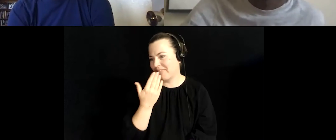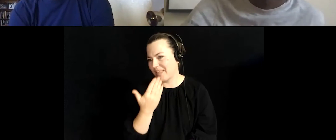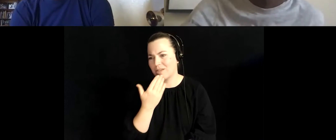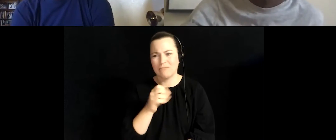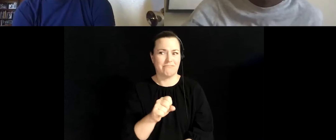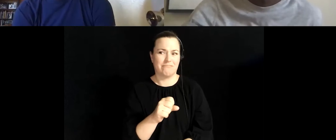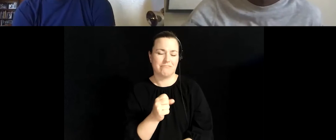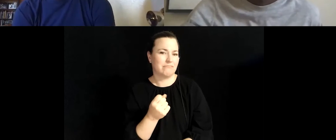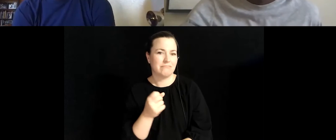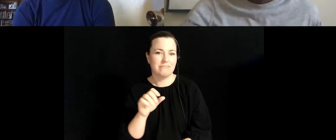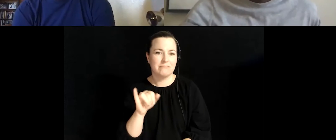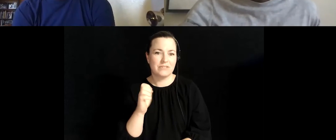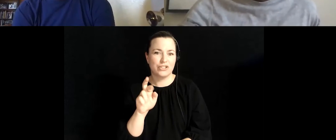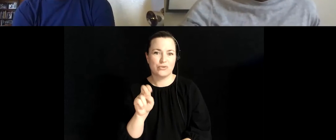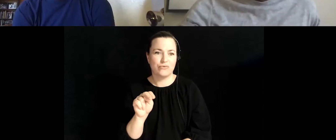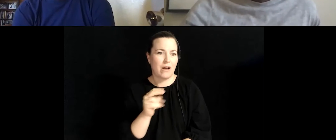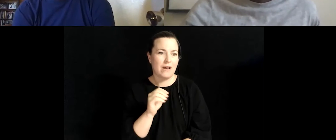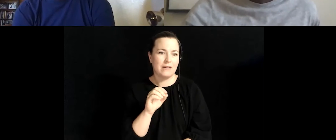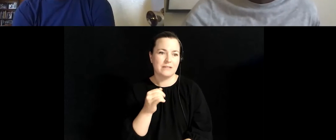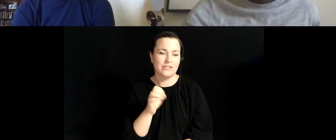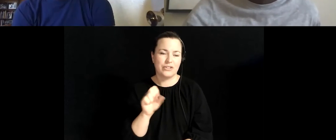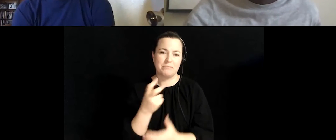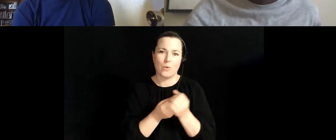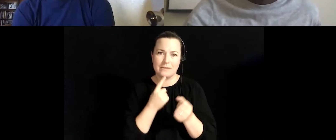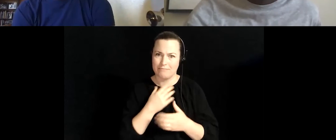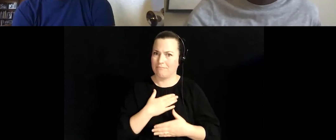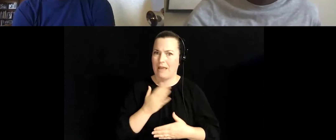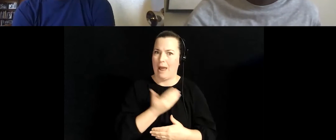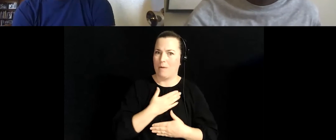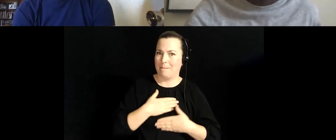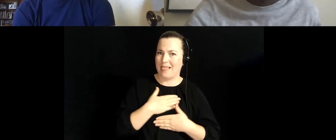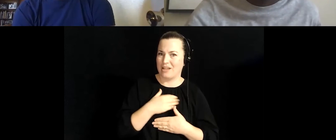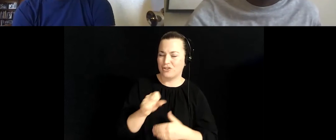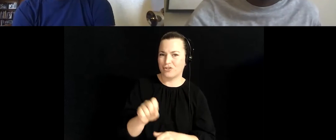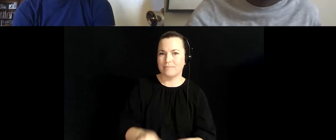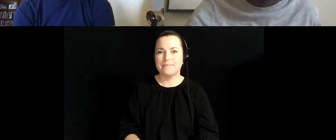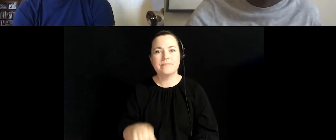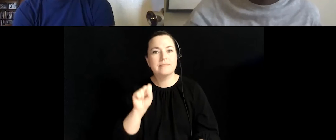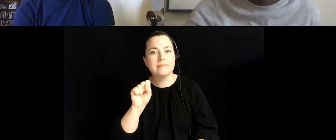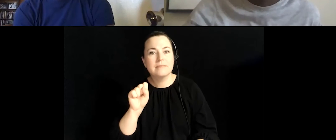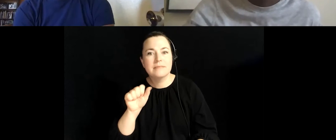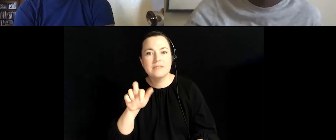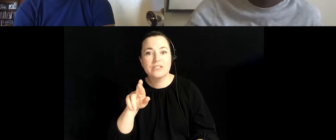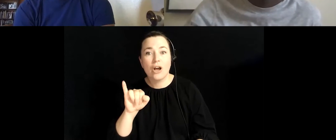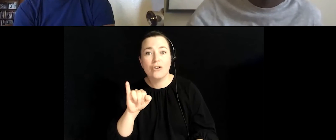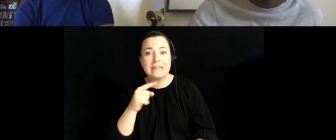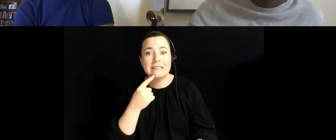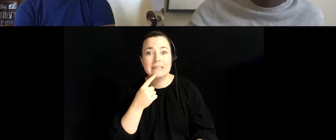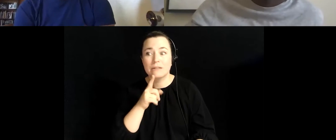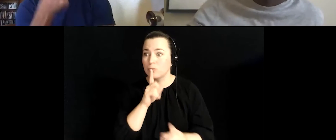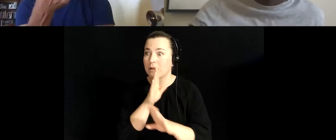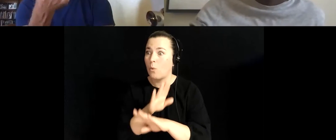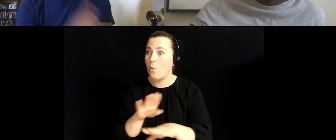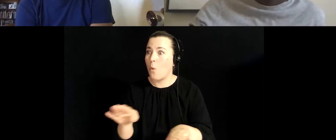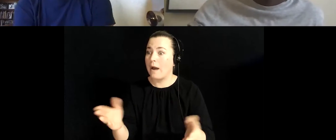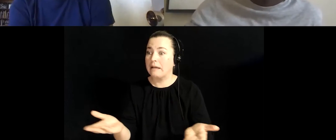Yeah. Indeed. Hi. Since it's so very silent here, I could try to ponder a